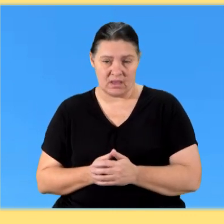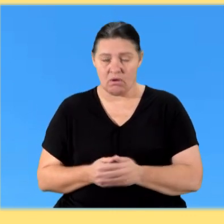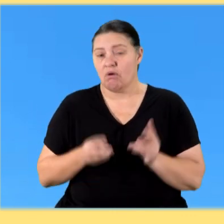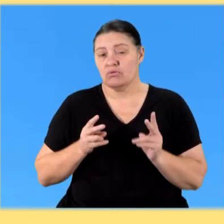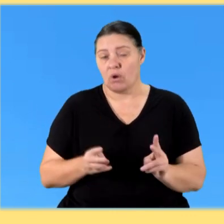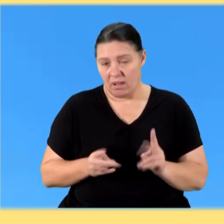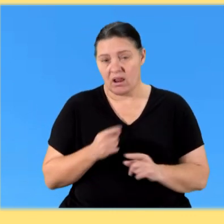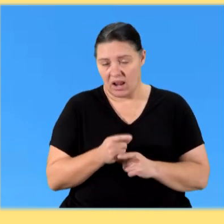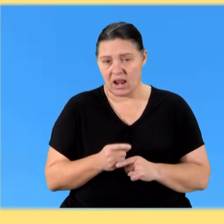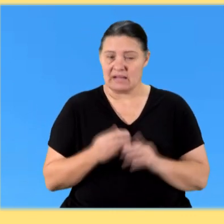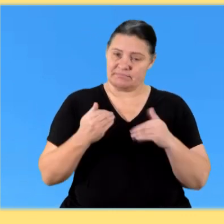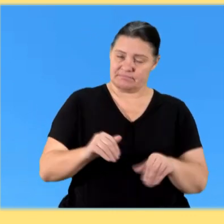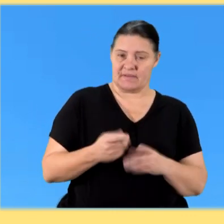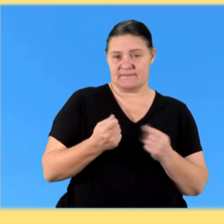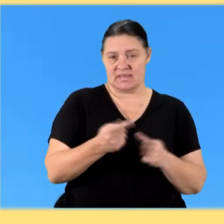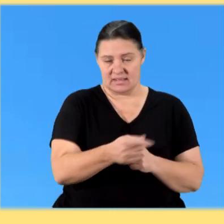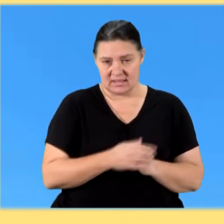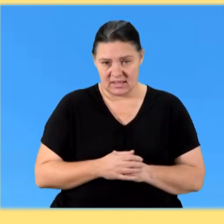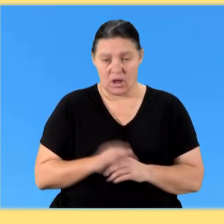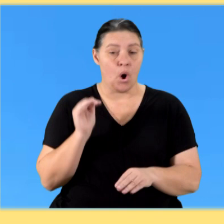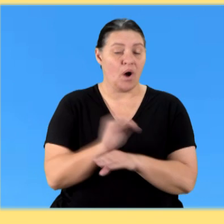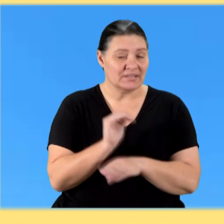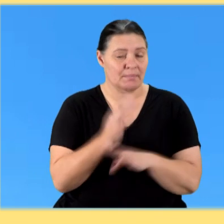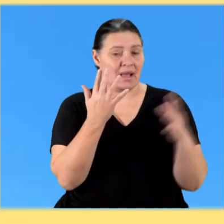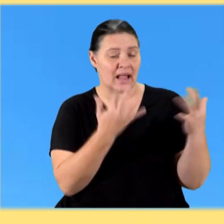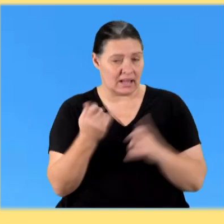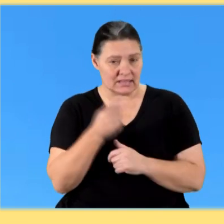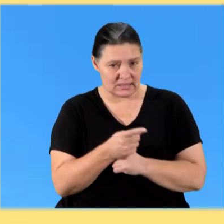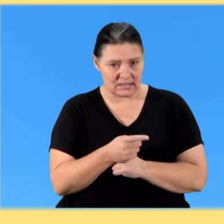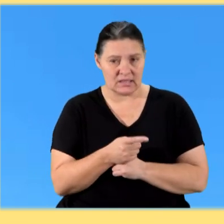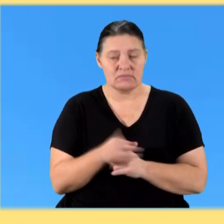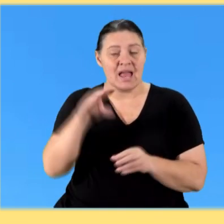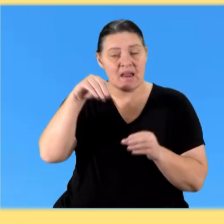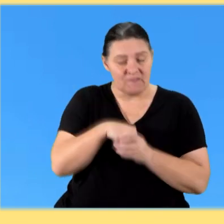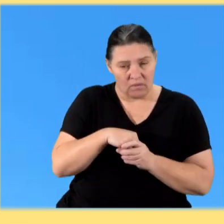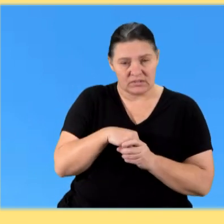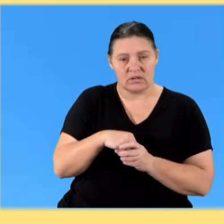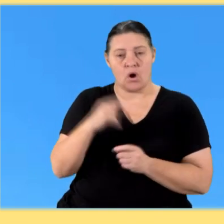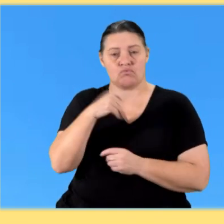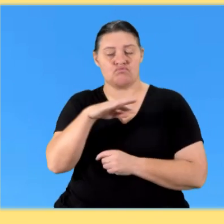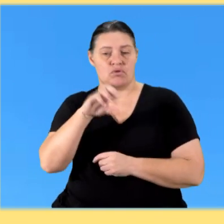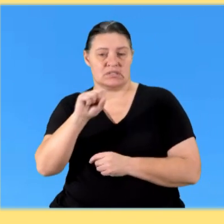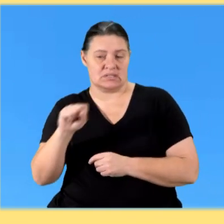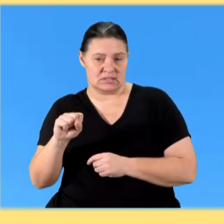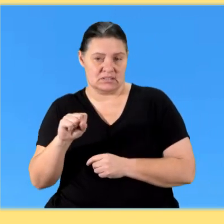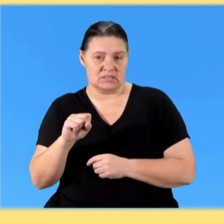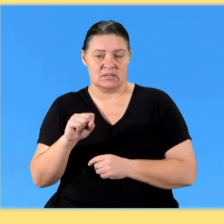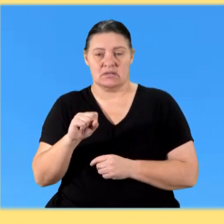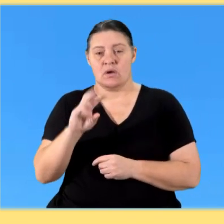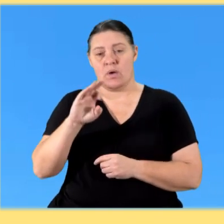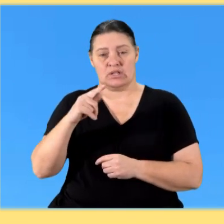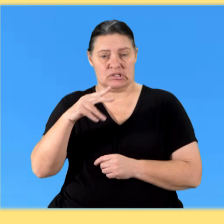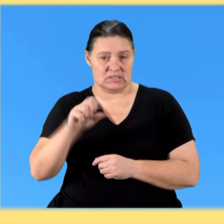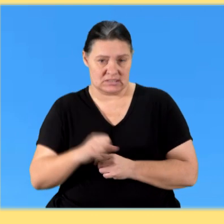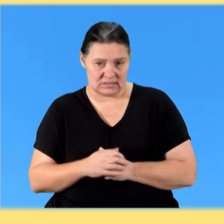and it is usually at a set fee. Overtime is calculated and it is included in the gross